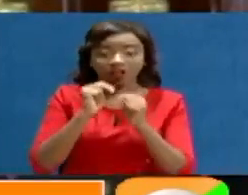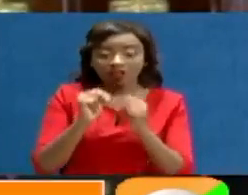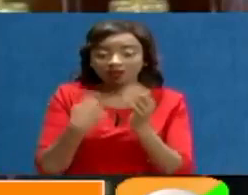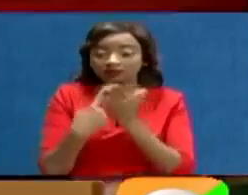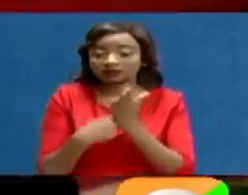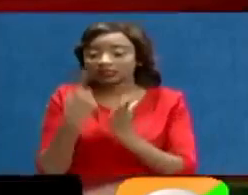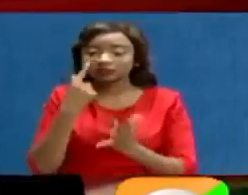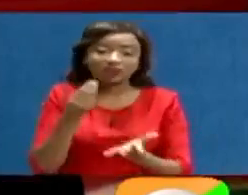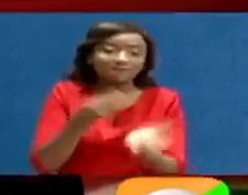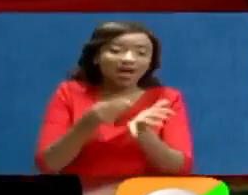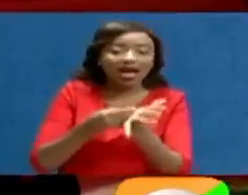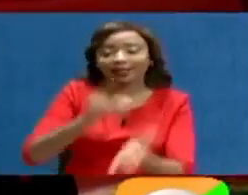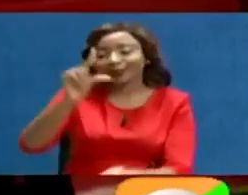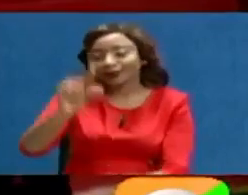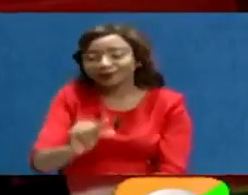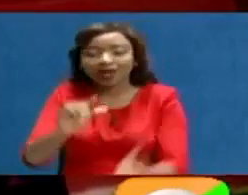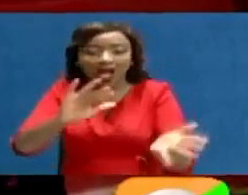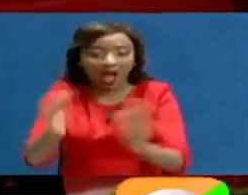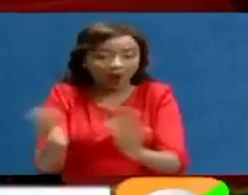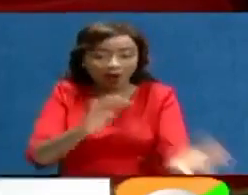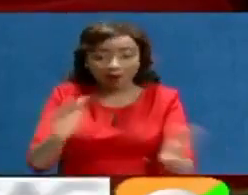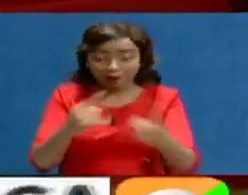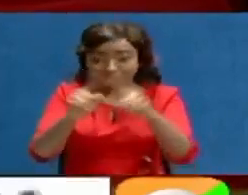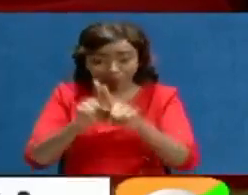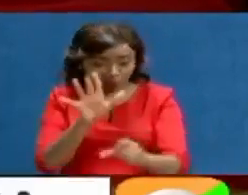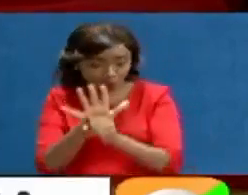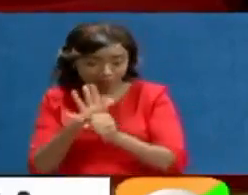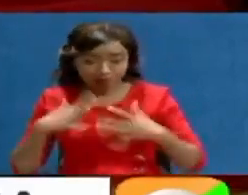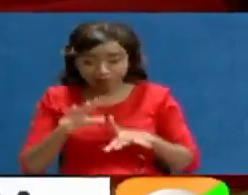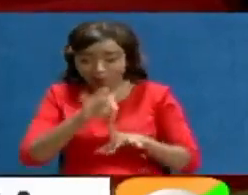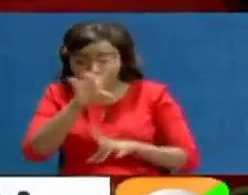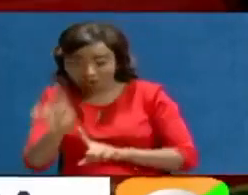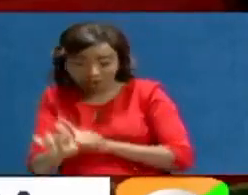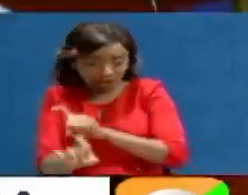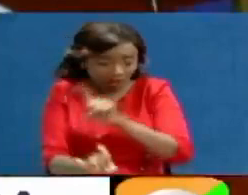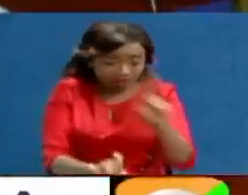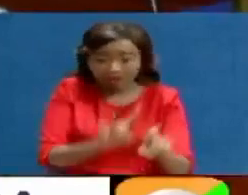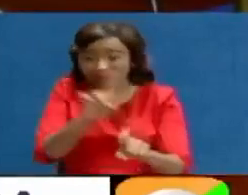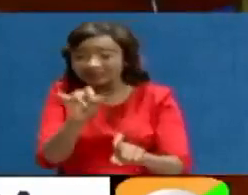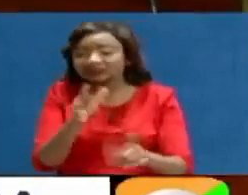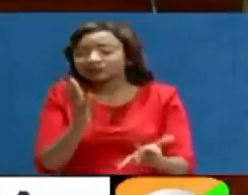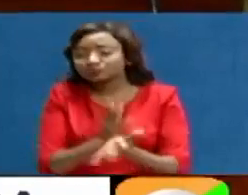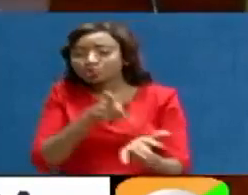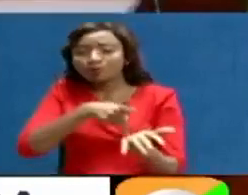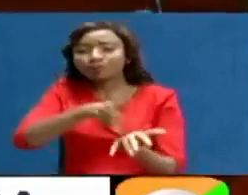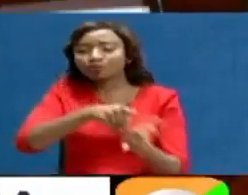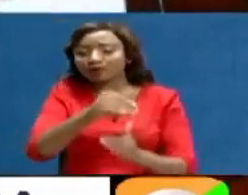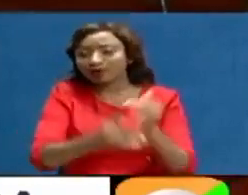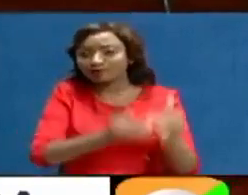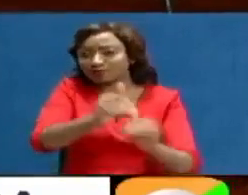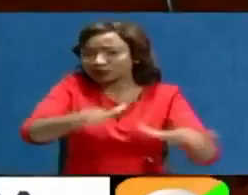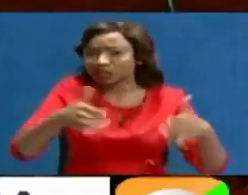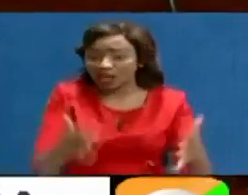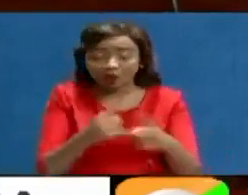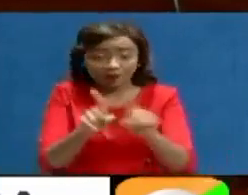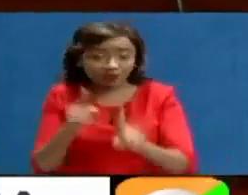negotiations have not taken place. According to the committee members, a myriad of questions remain unanswered as to KEMSA's procurement process, which has now